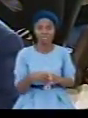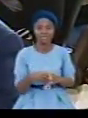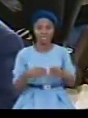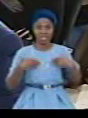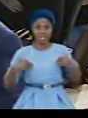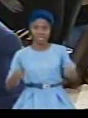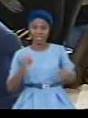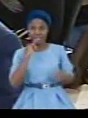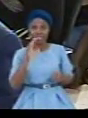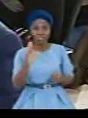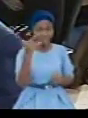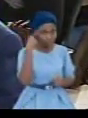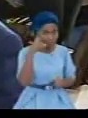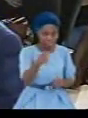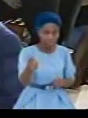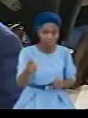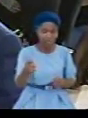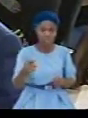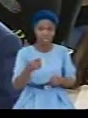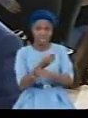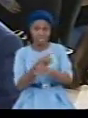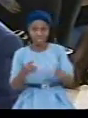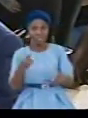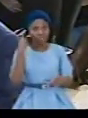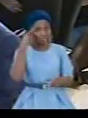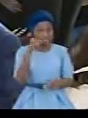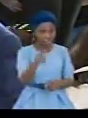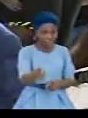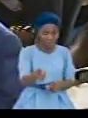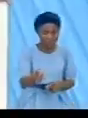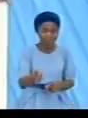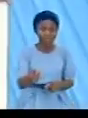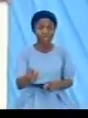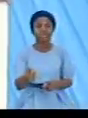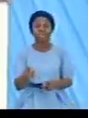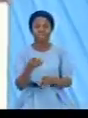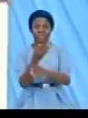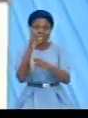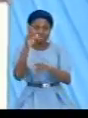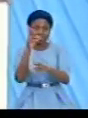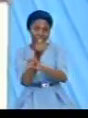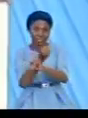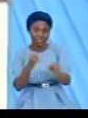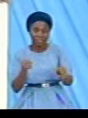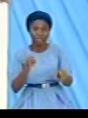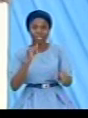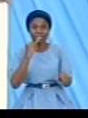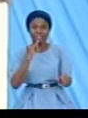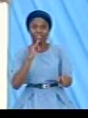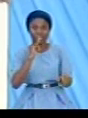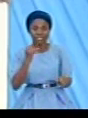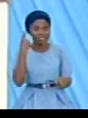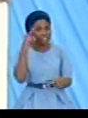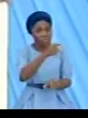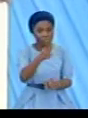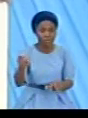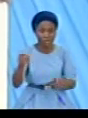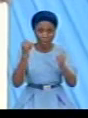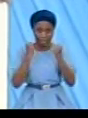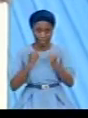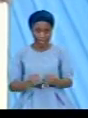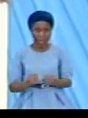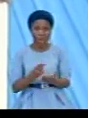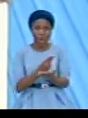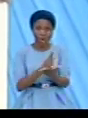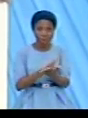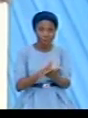yours. Deliverance is yours. Salvation is yours. Redemption is yours. Power is yours. Holiness